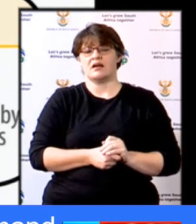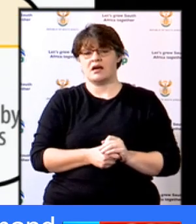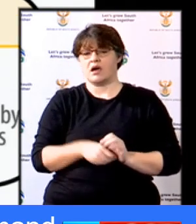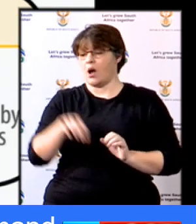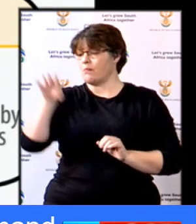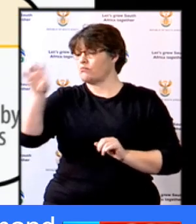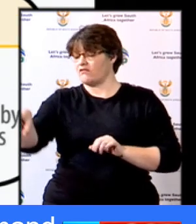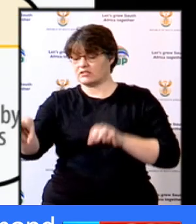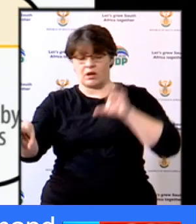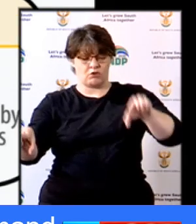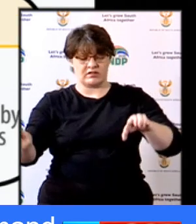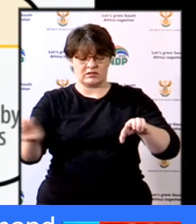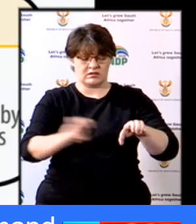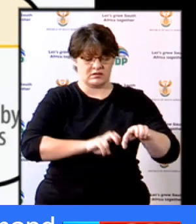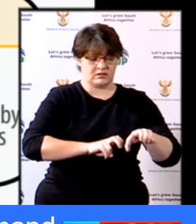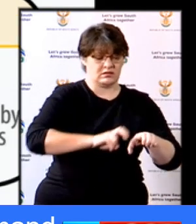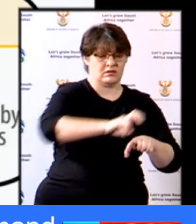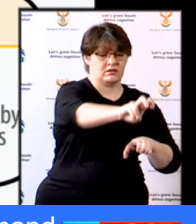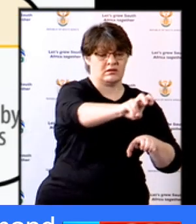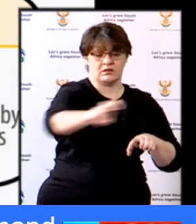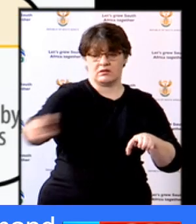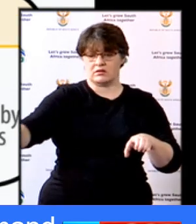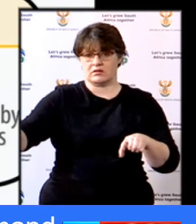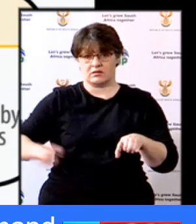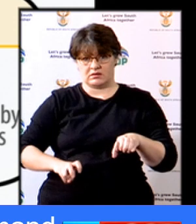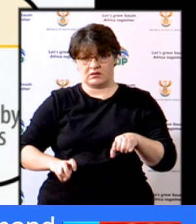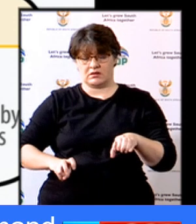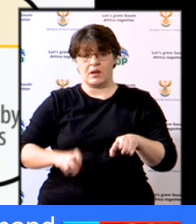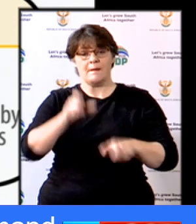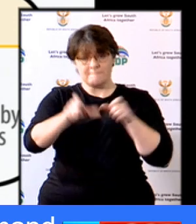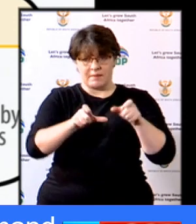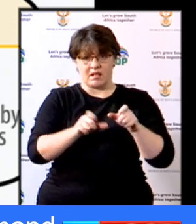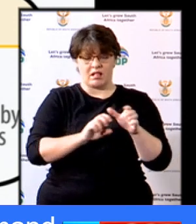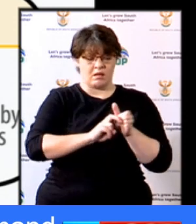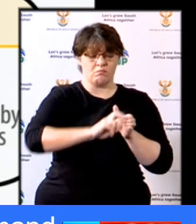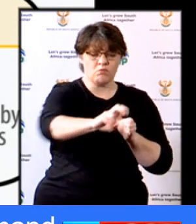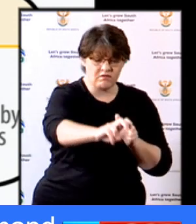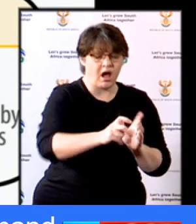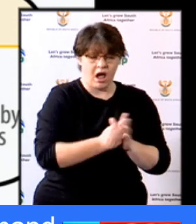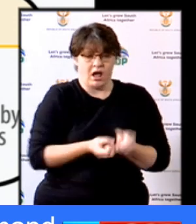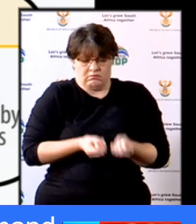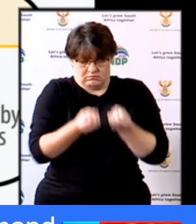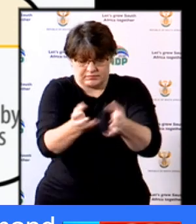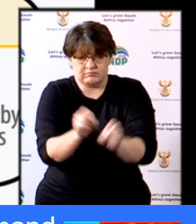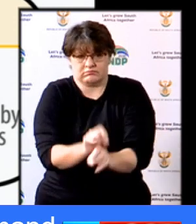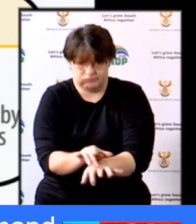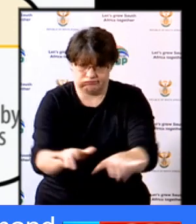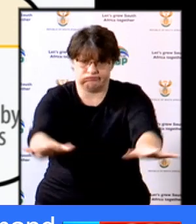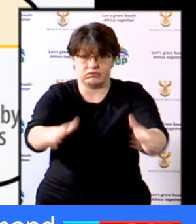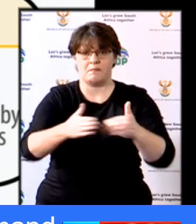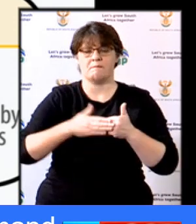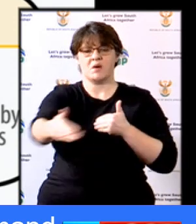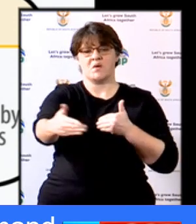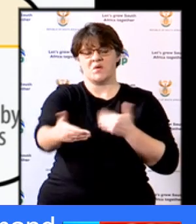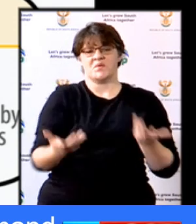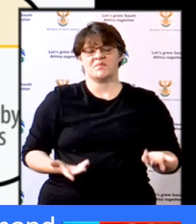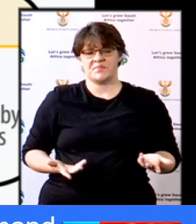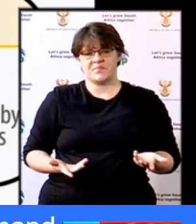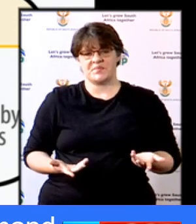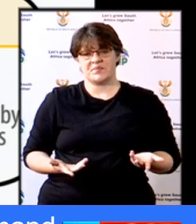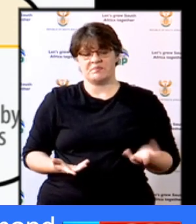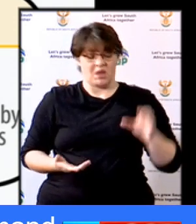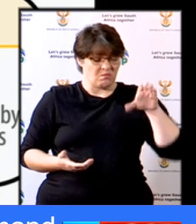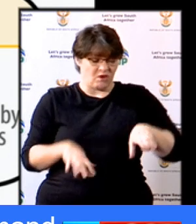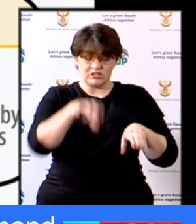interprovincial travel has contributed to community transmission. Consequently, travel between